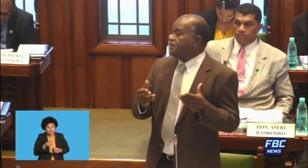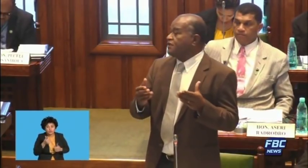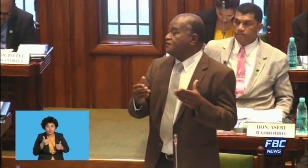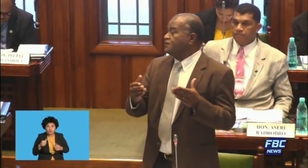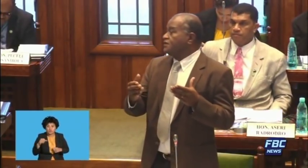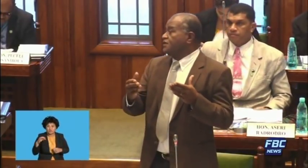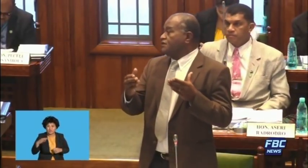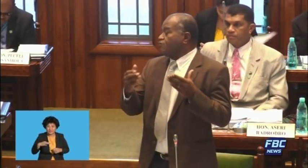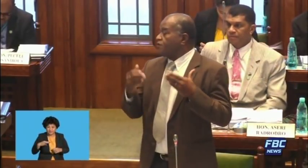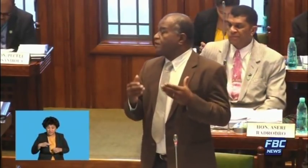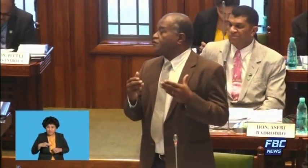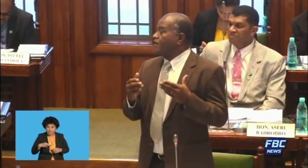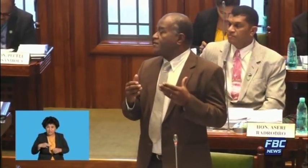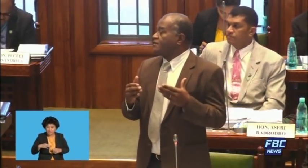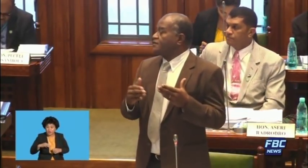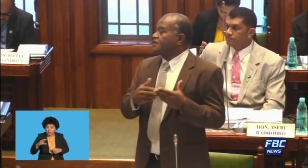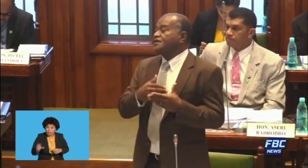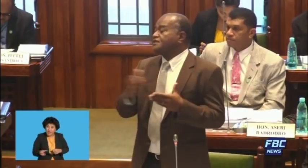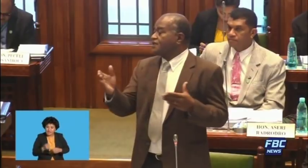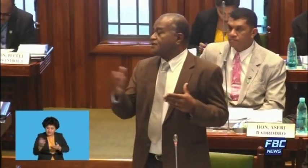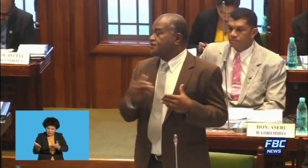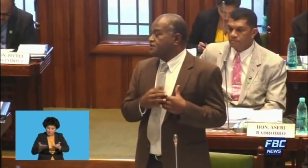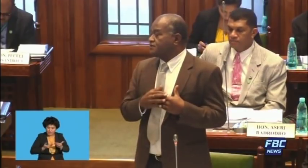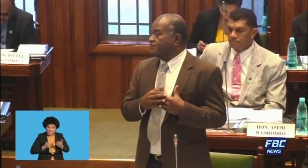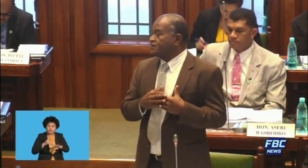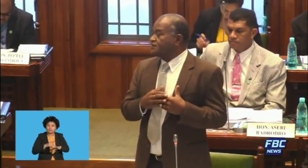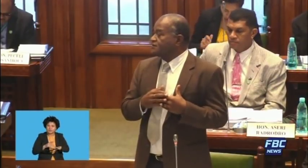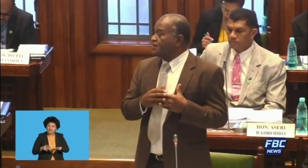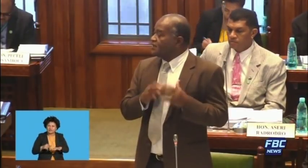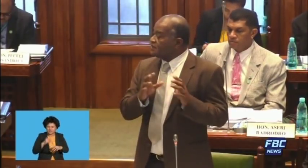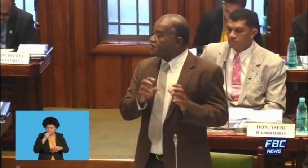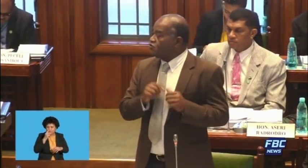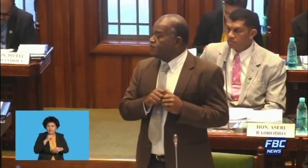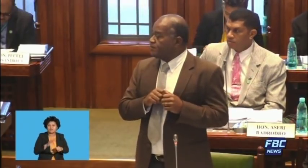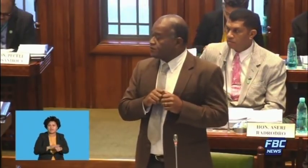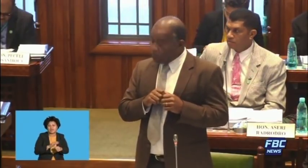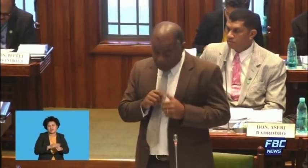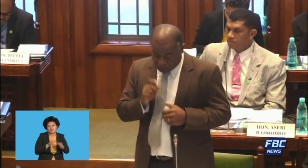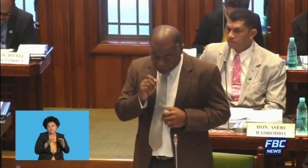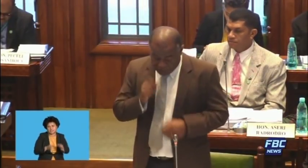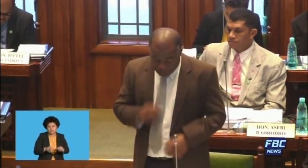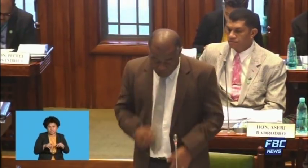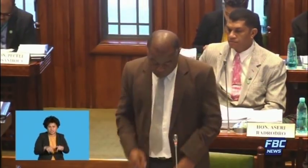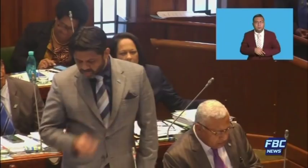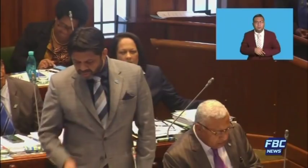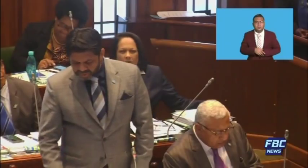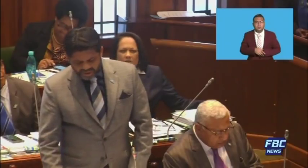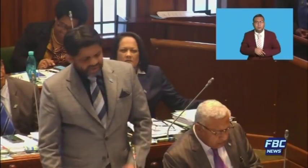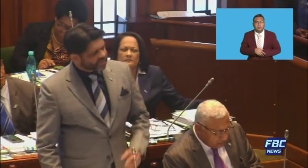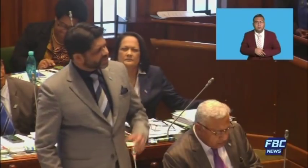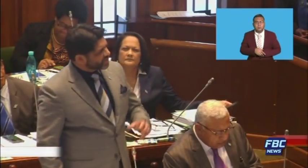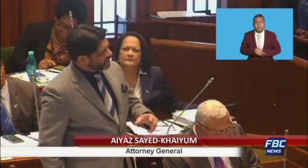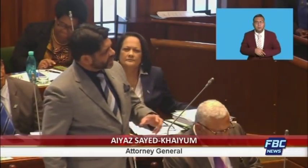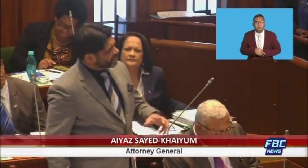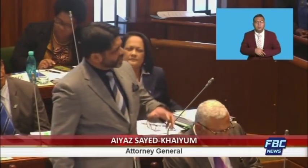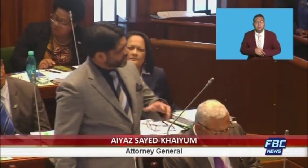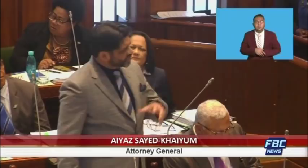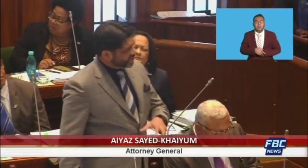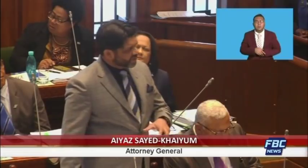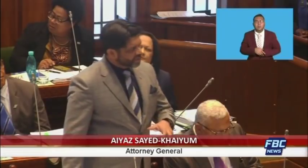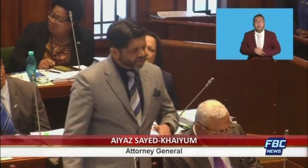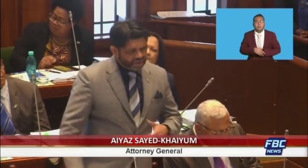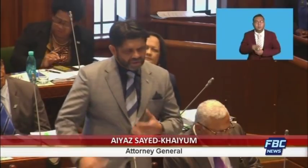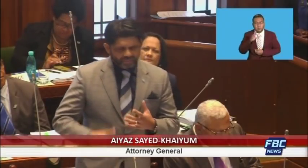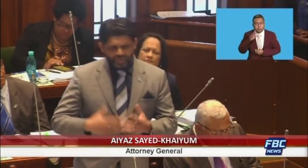to be brought back to Parliament, then that's another decision. But that is the whole purpose. So totally wrong. We have these discussions, we have